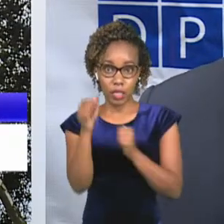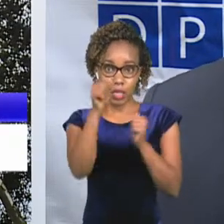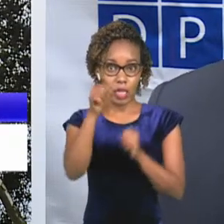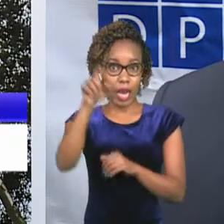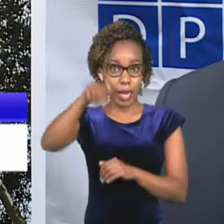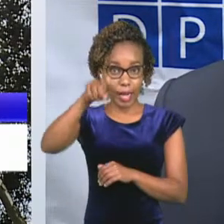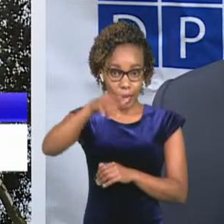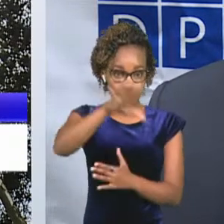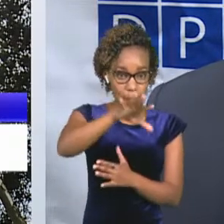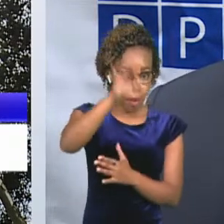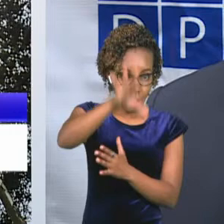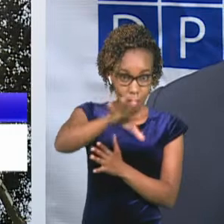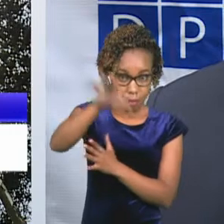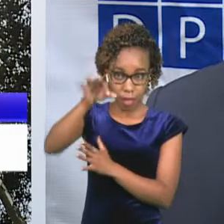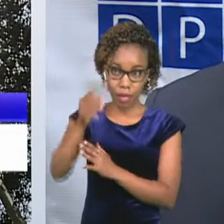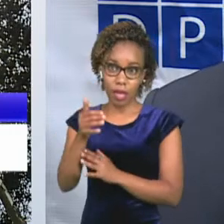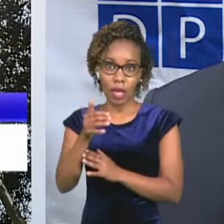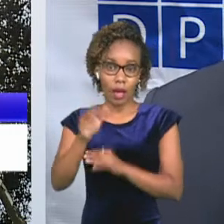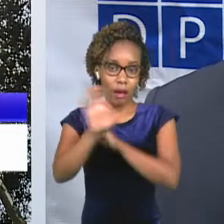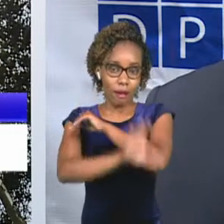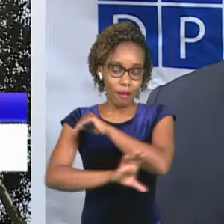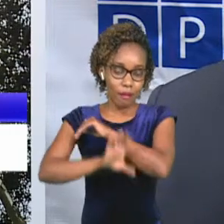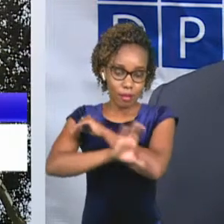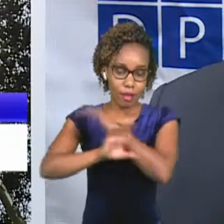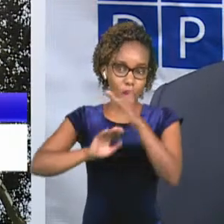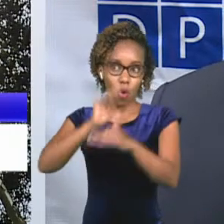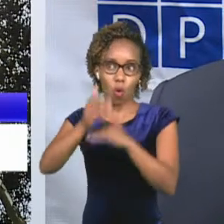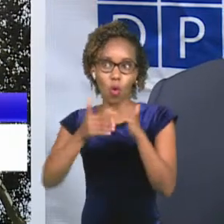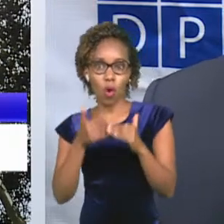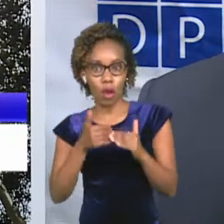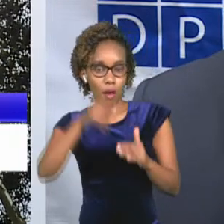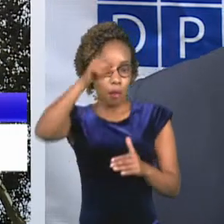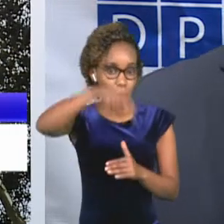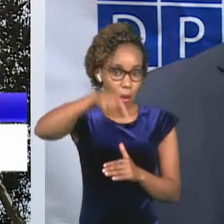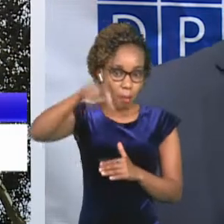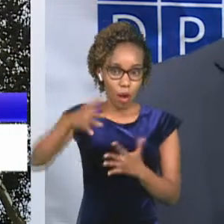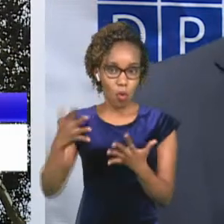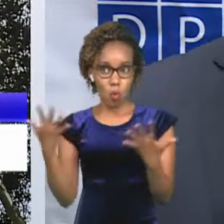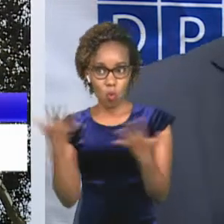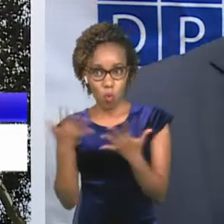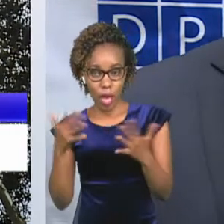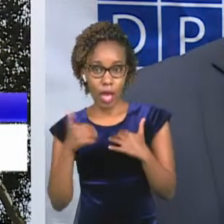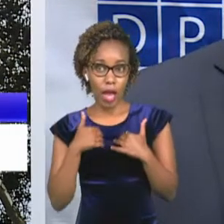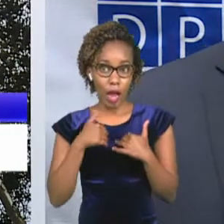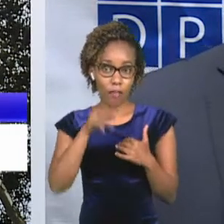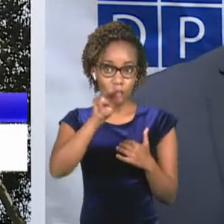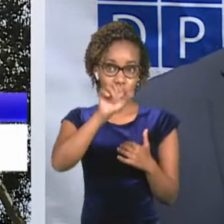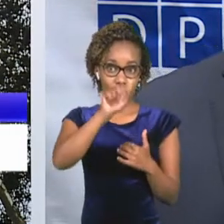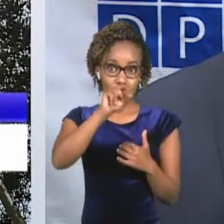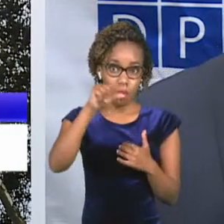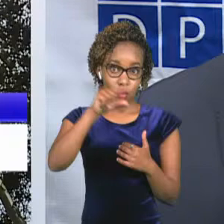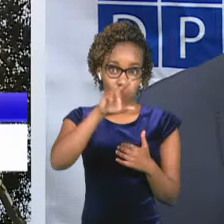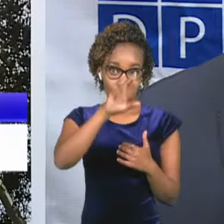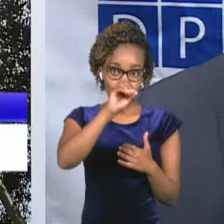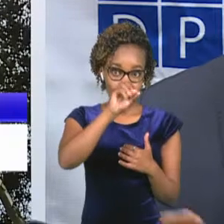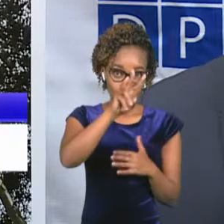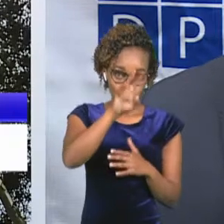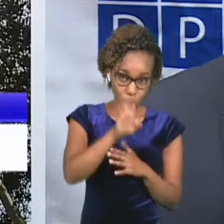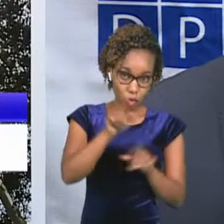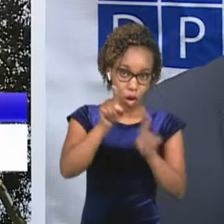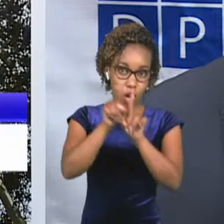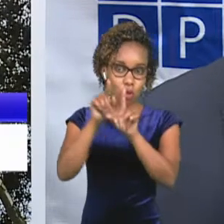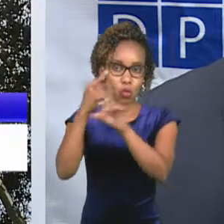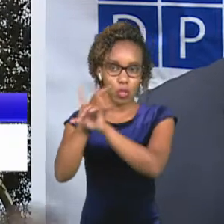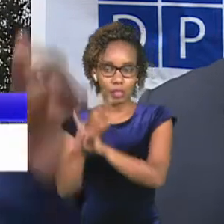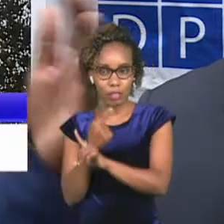mapping of the entire nation on where to plant those trees. So we have mangroves in the coast, and we have different